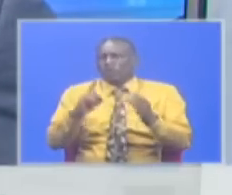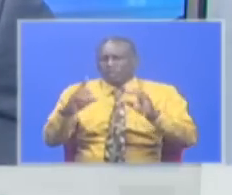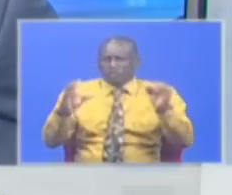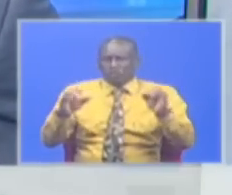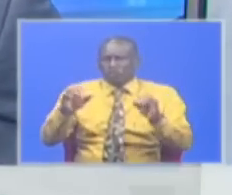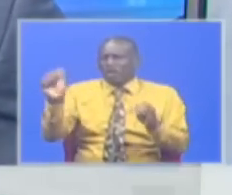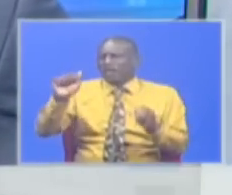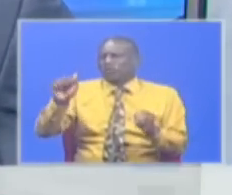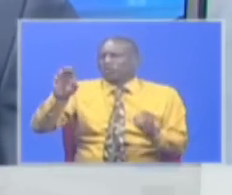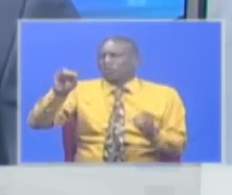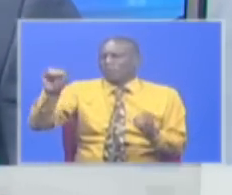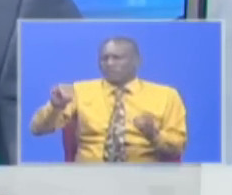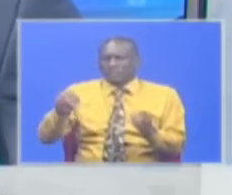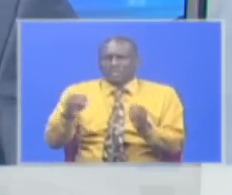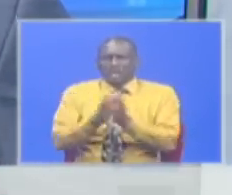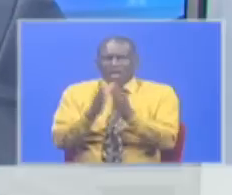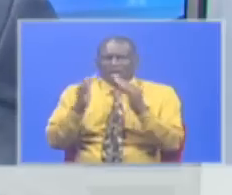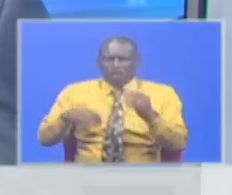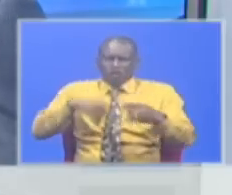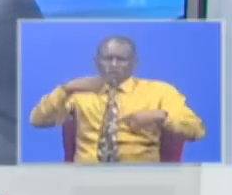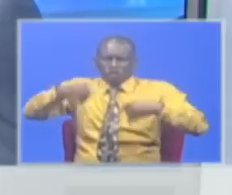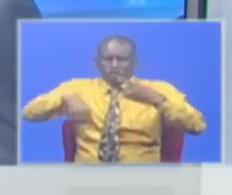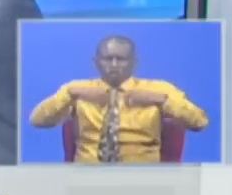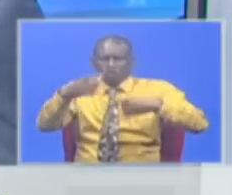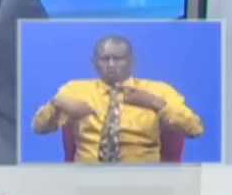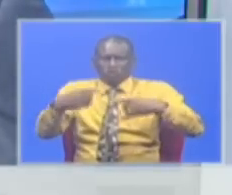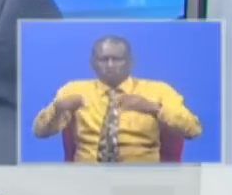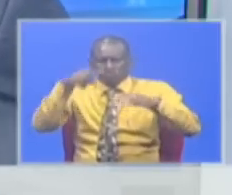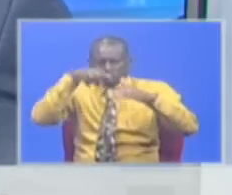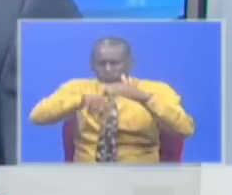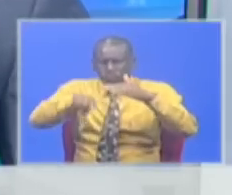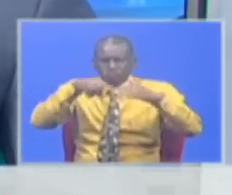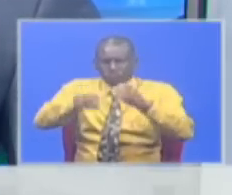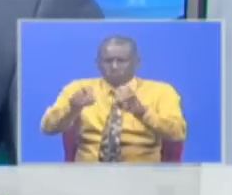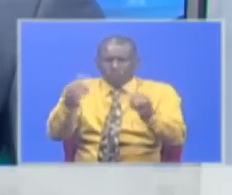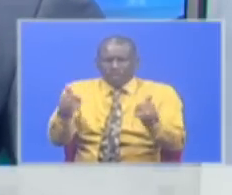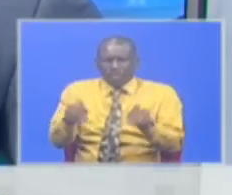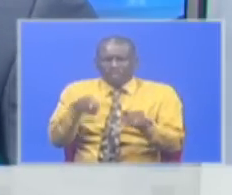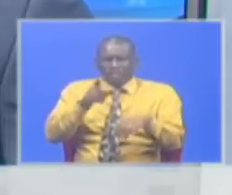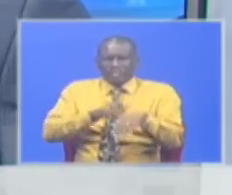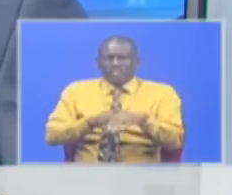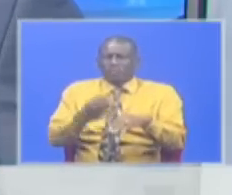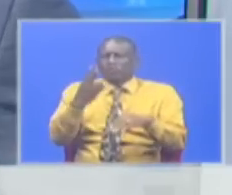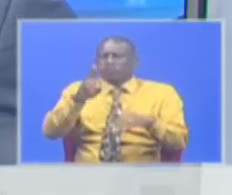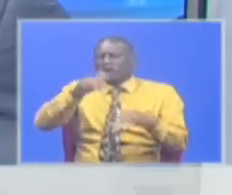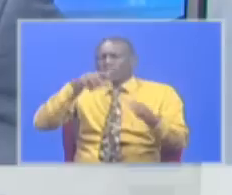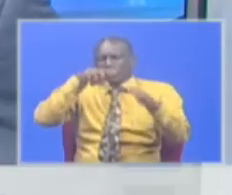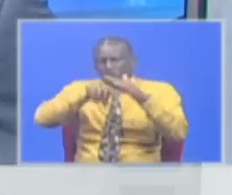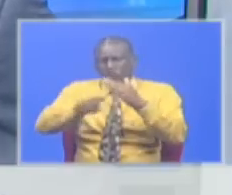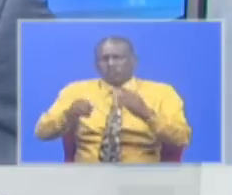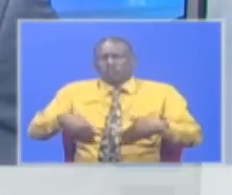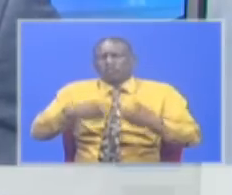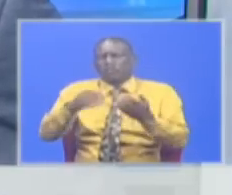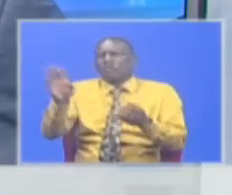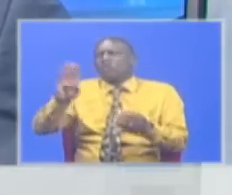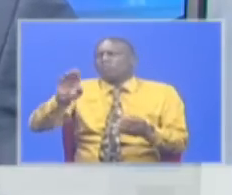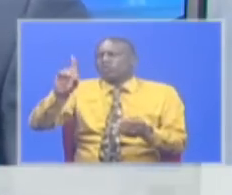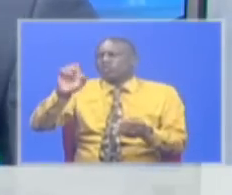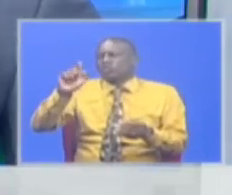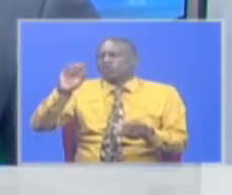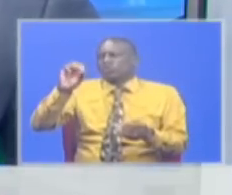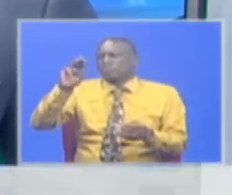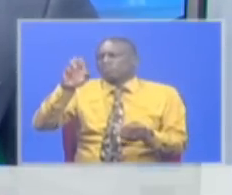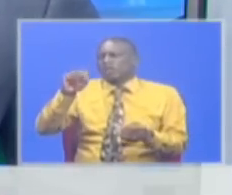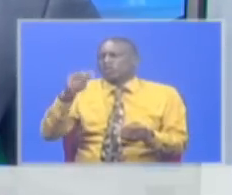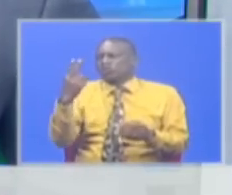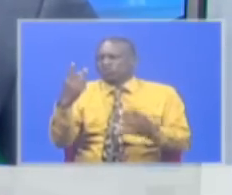Haaland continued his remarkable scoring form this season with two more goals to give Borussia Dortmund a 2-1 advantage